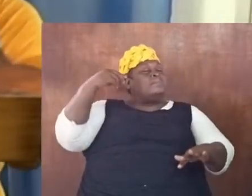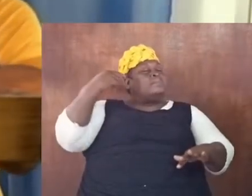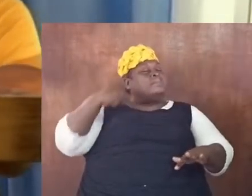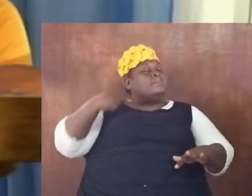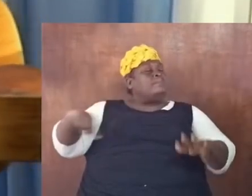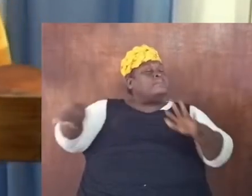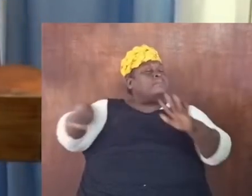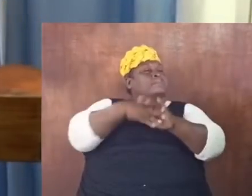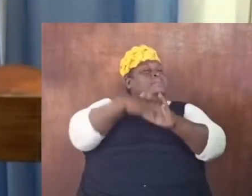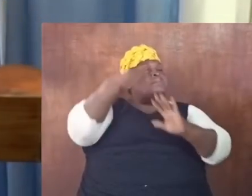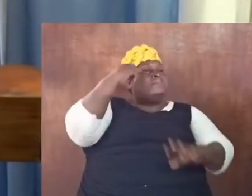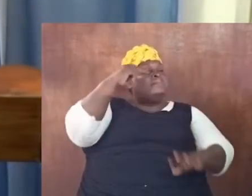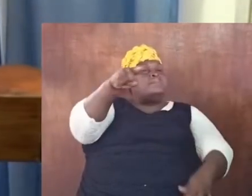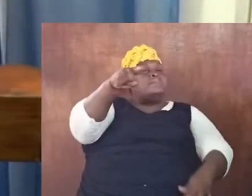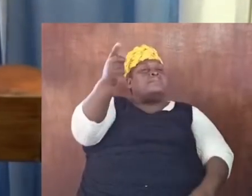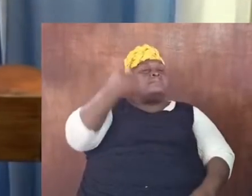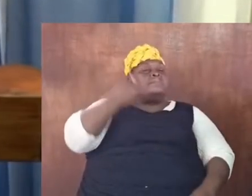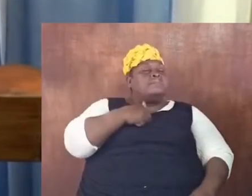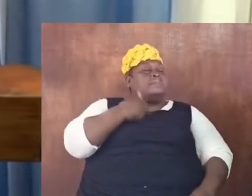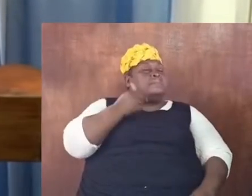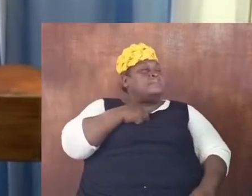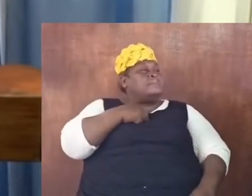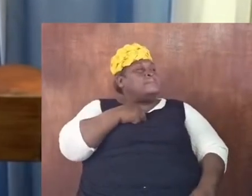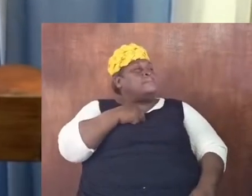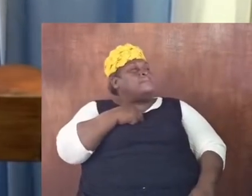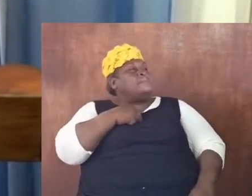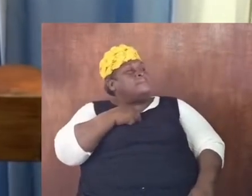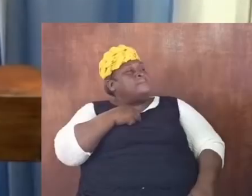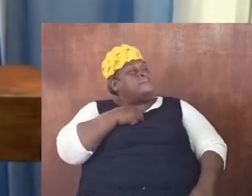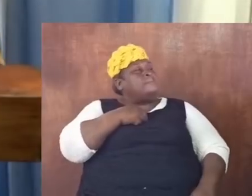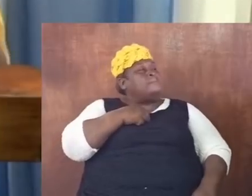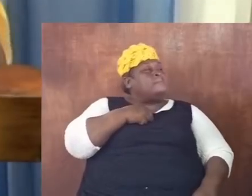those golden bells for you and me,